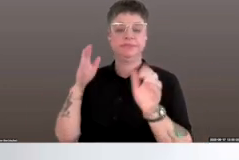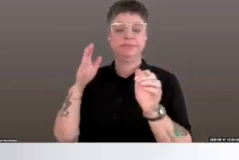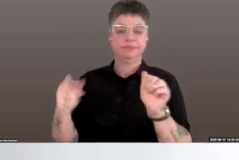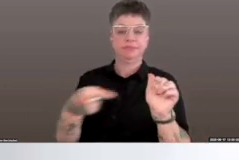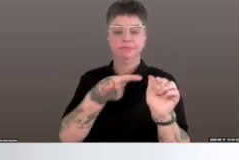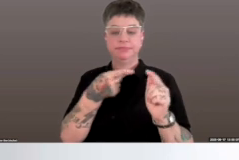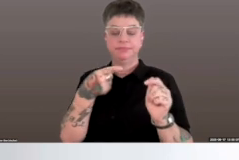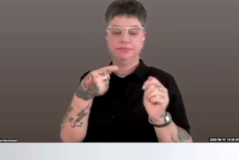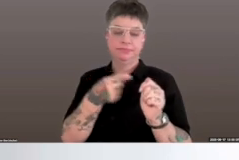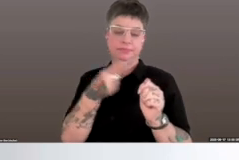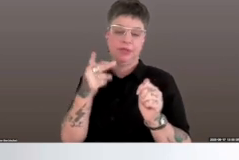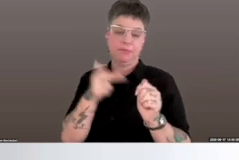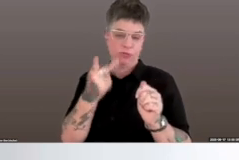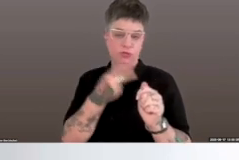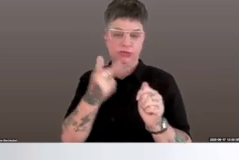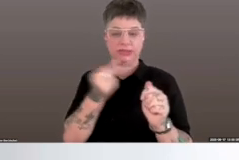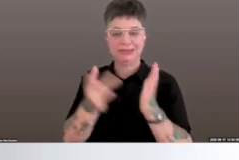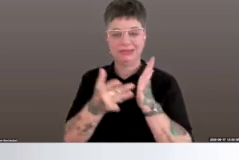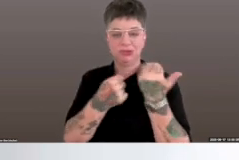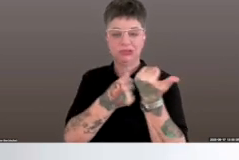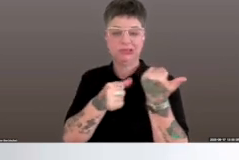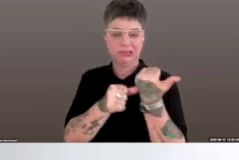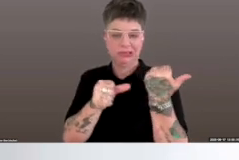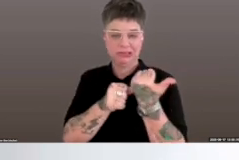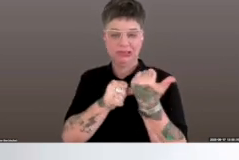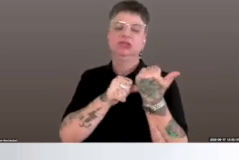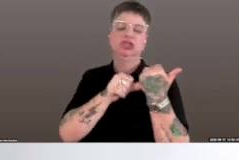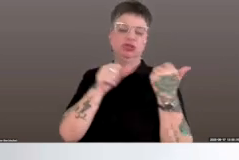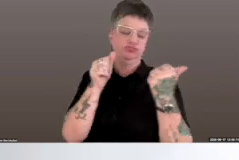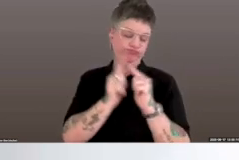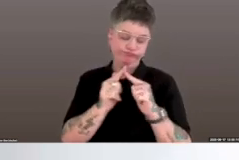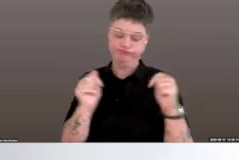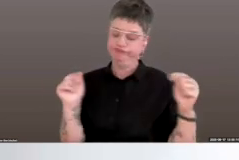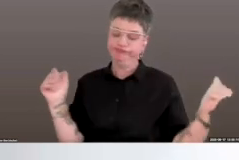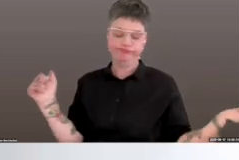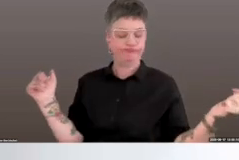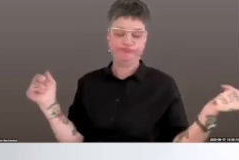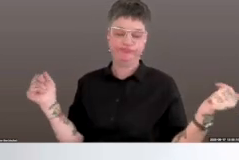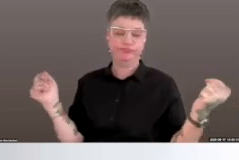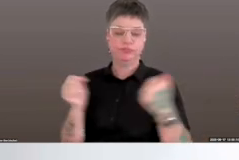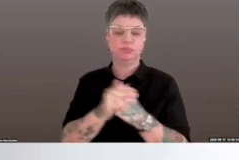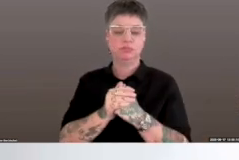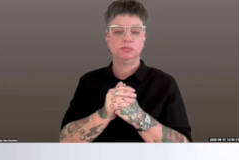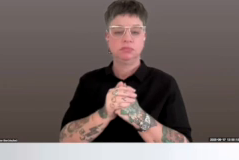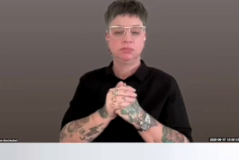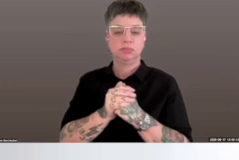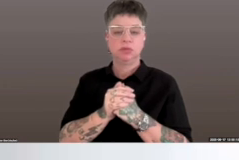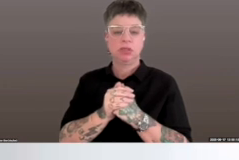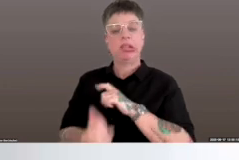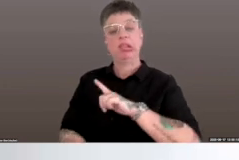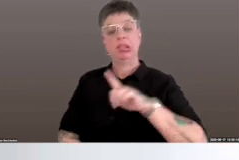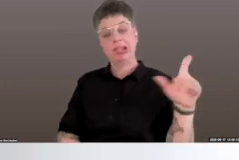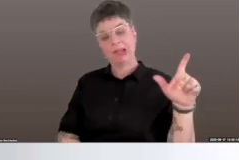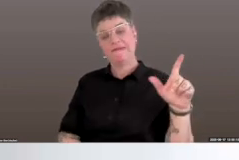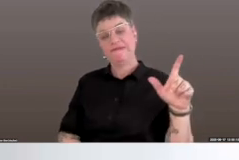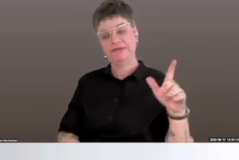technical assistance, and more. The projects in this portfolio on the left side of the circle include the Clean Cars for All programs,